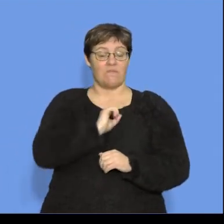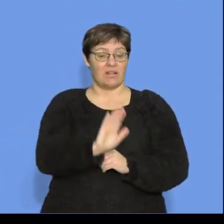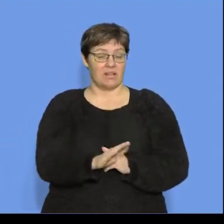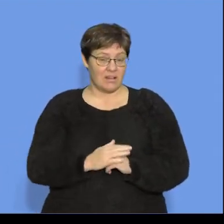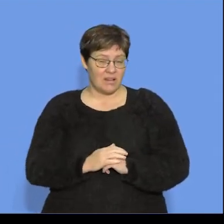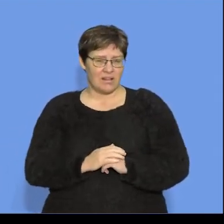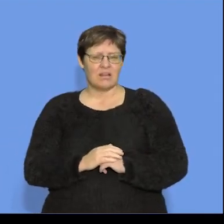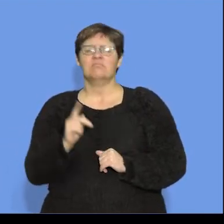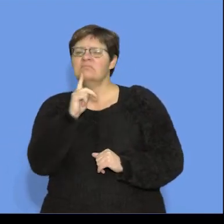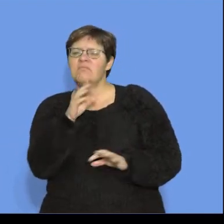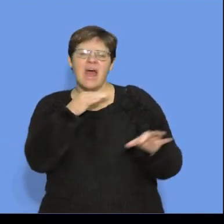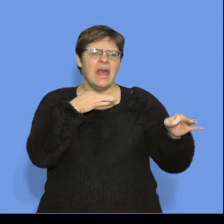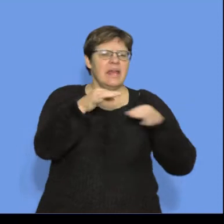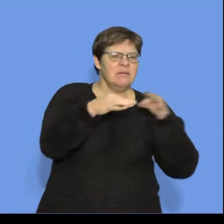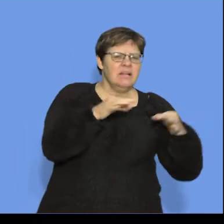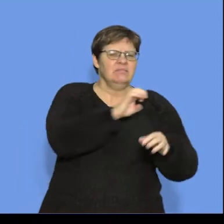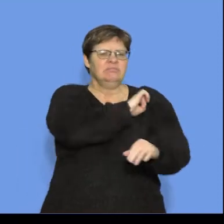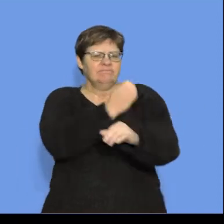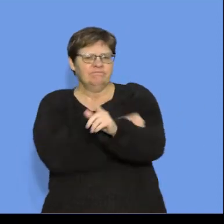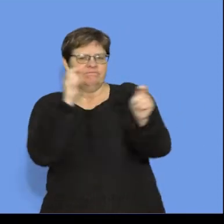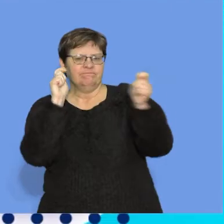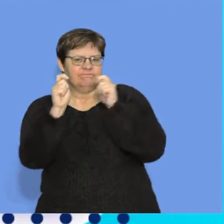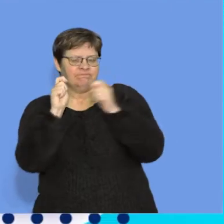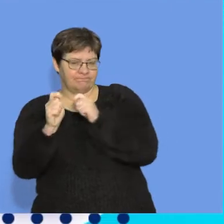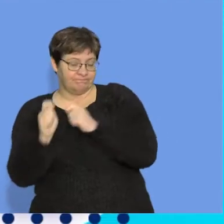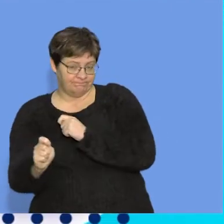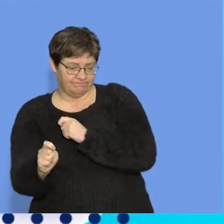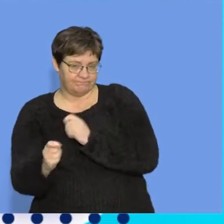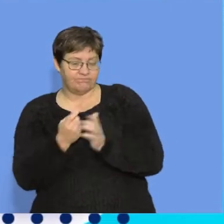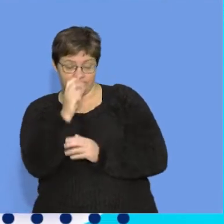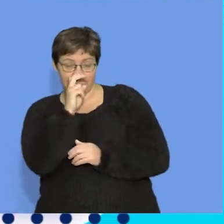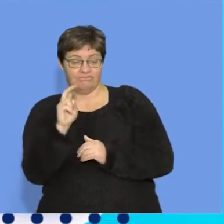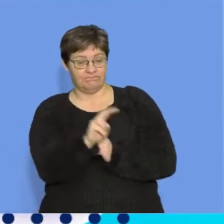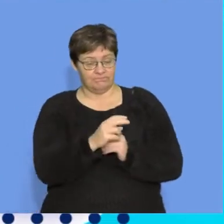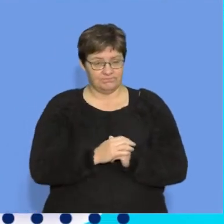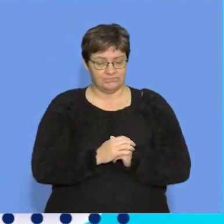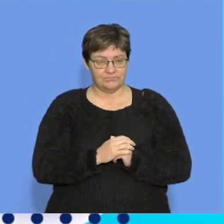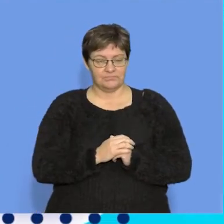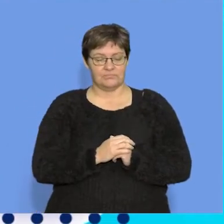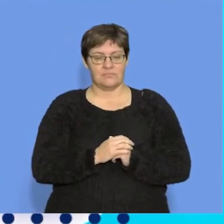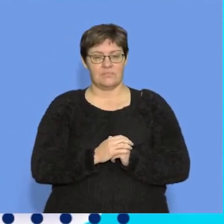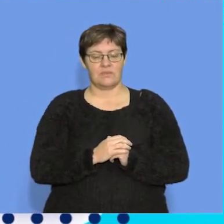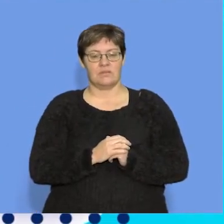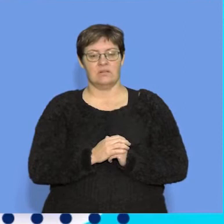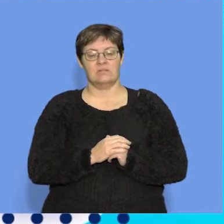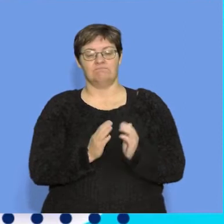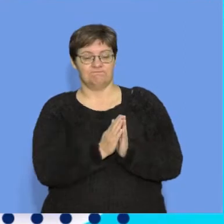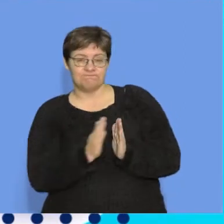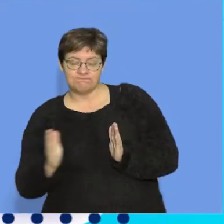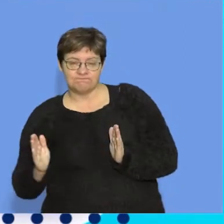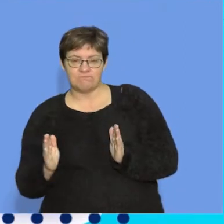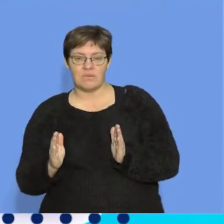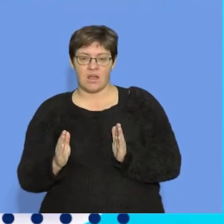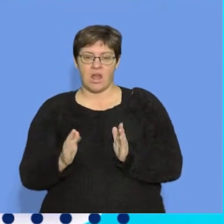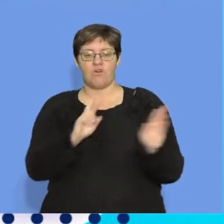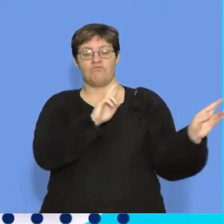is describing certain energy changes, as we can see as we move across this course